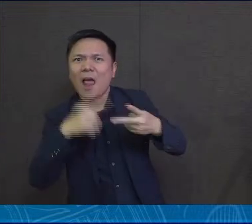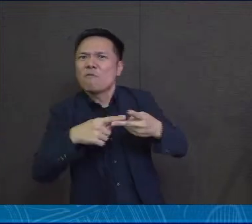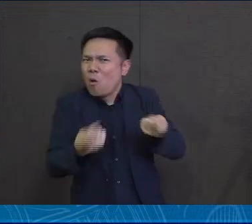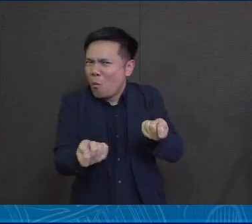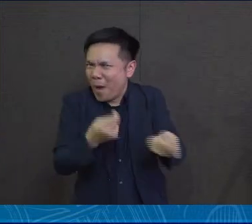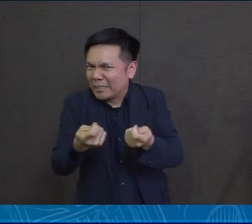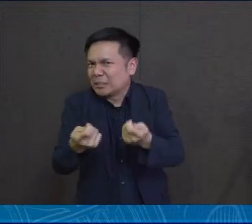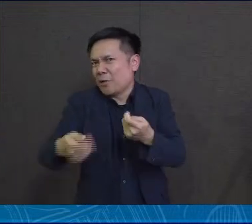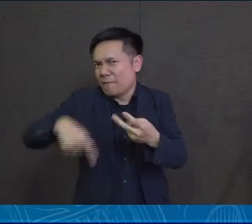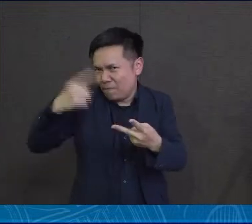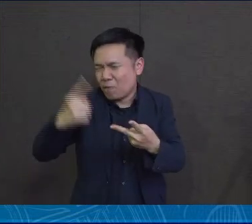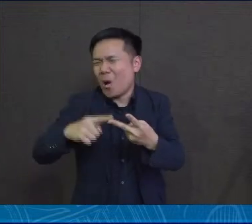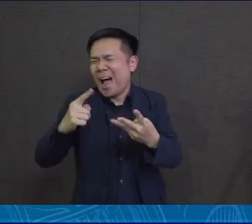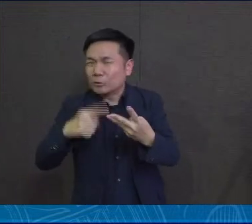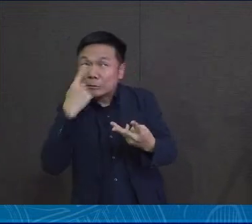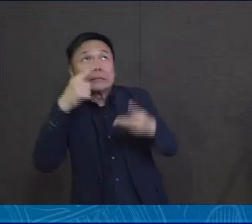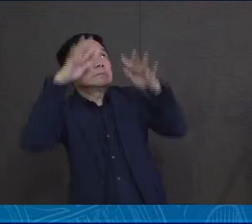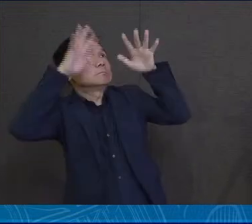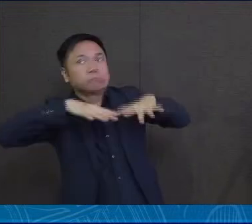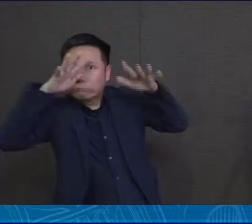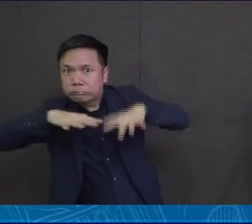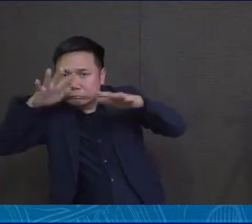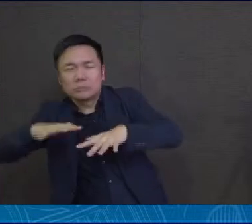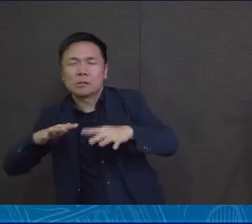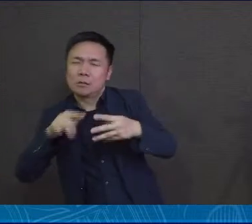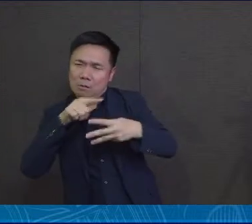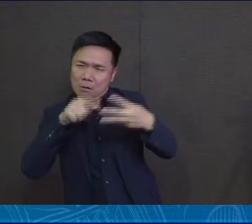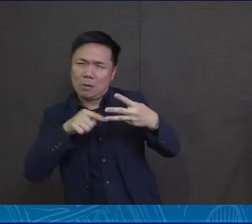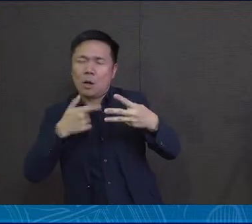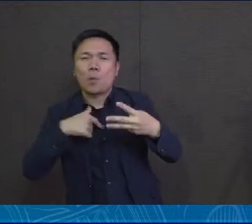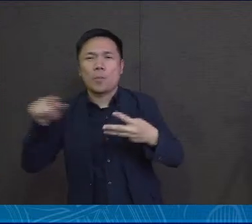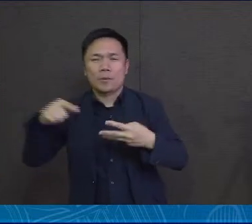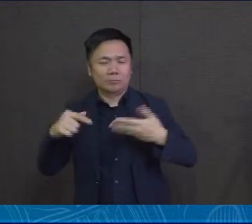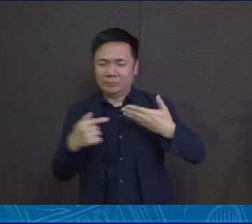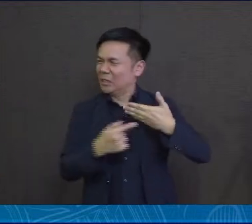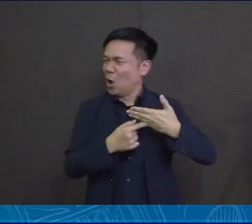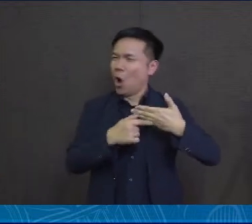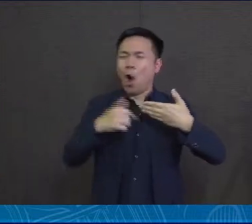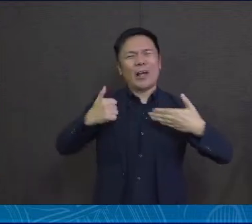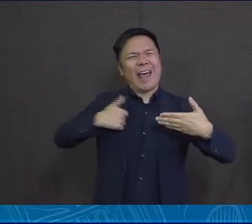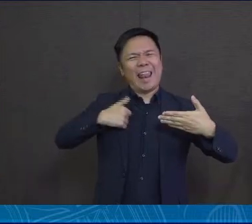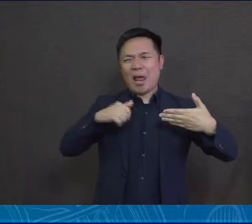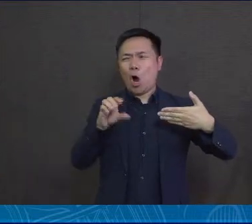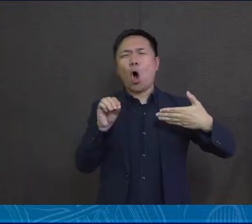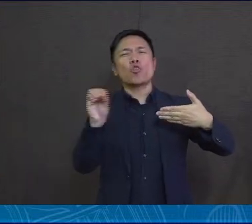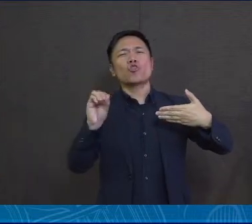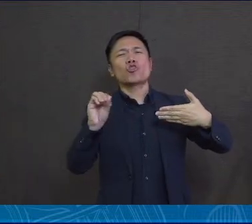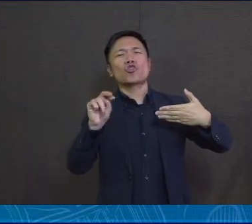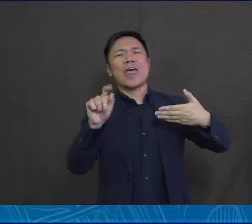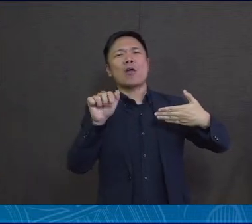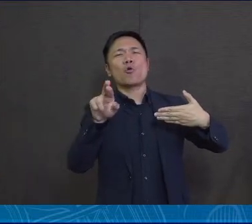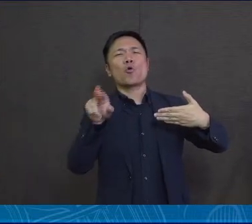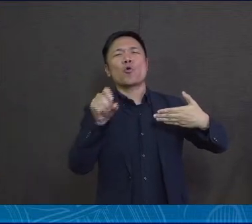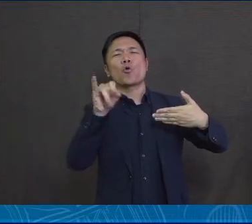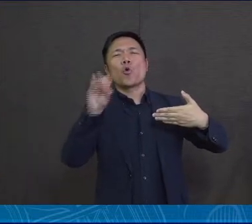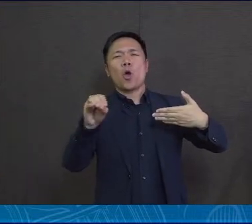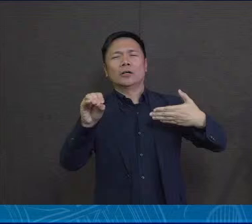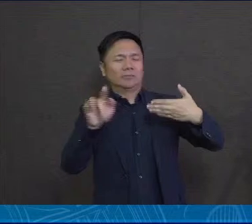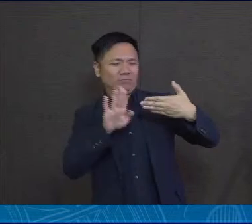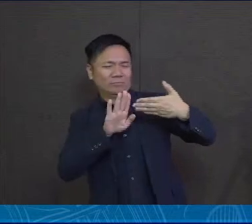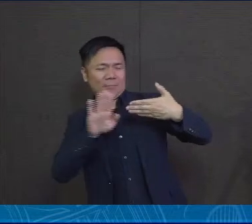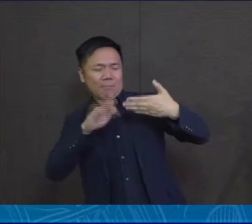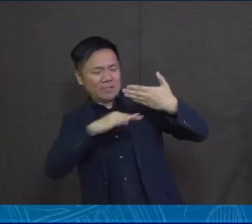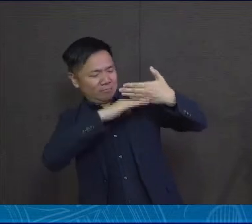as flood forecasting and warning. We're located in Ontario, Canada, between Toronto, Canada, and Buffalo,